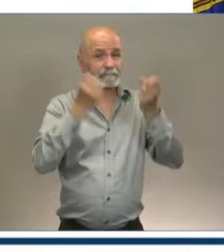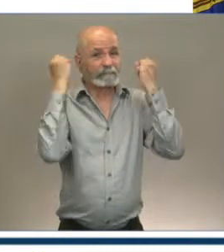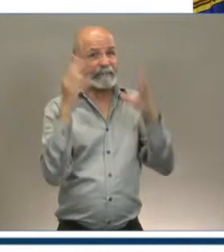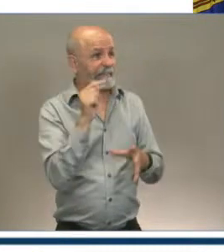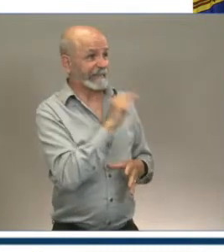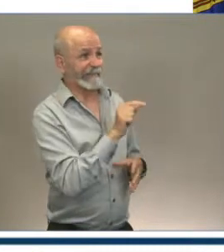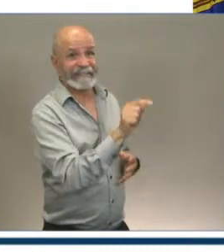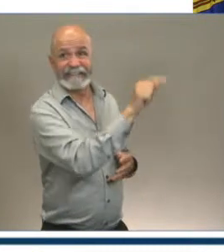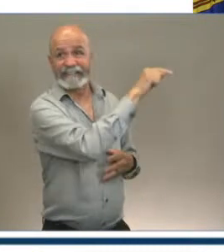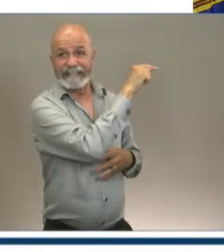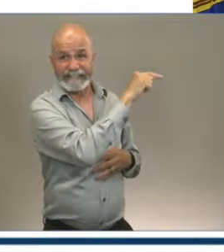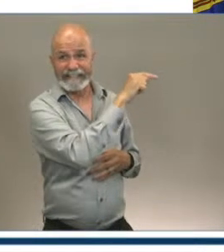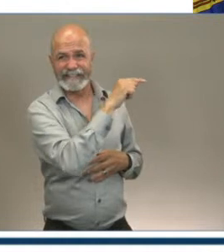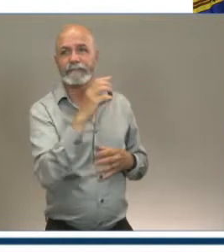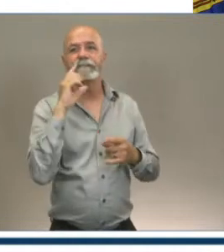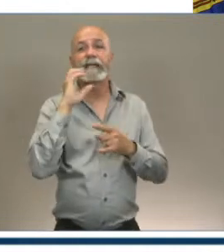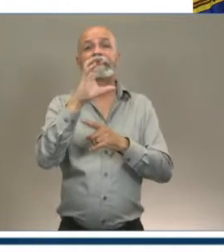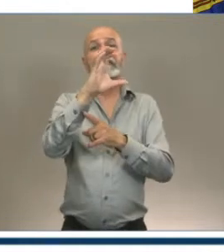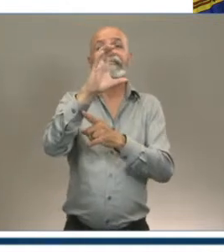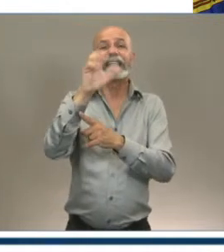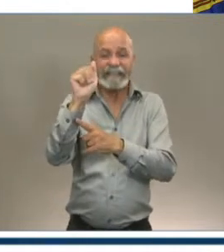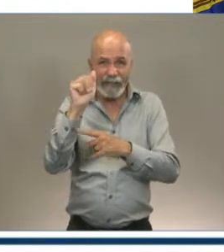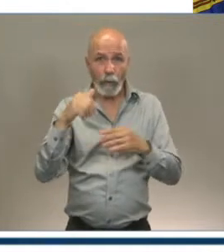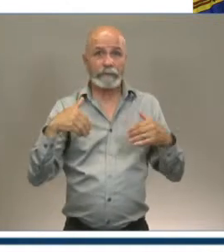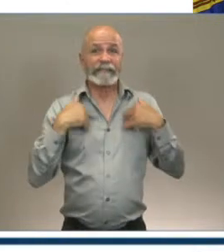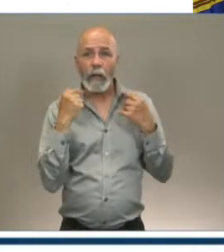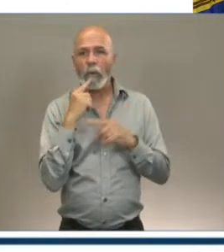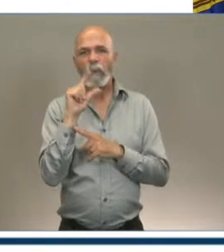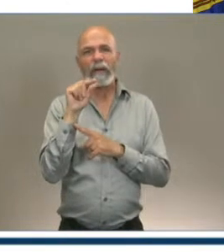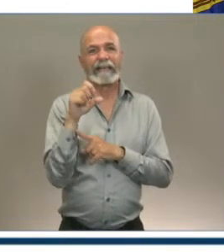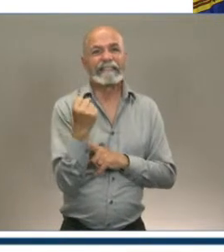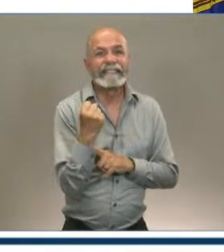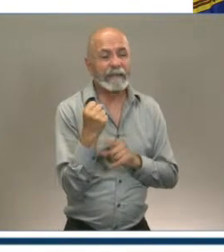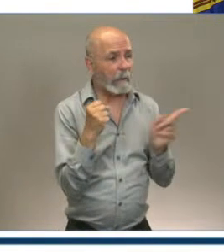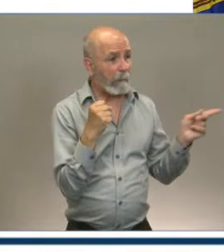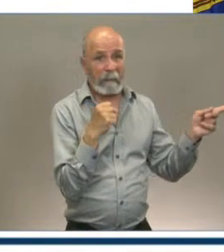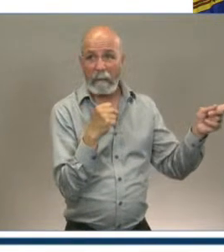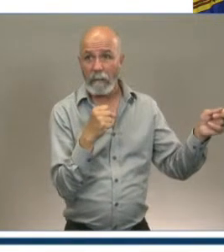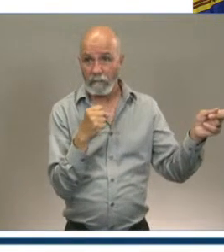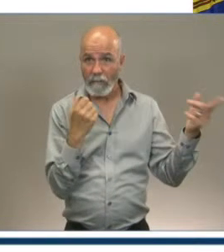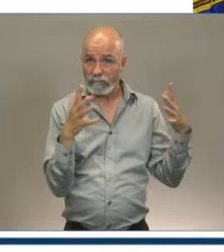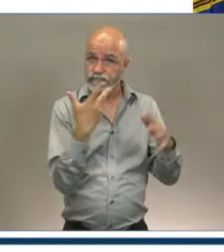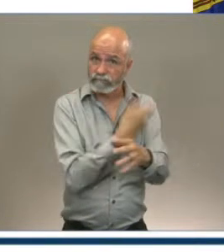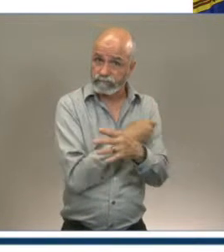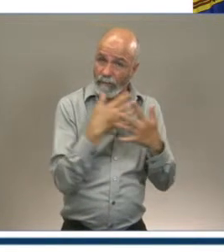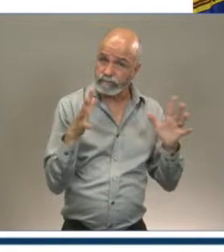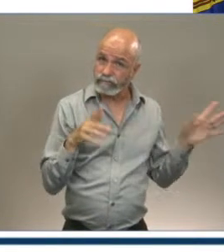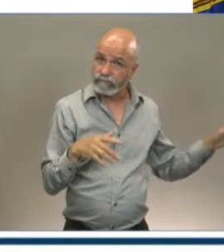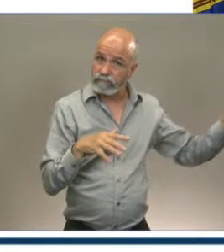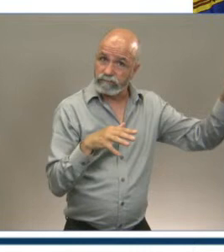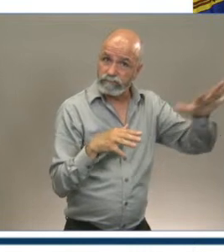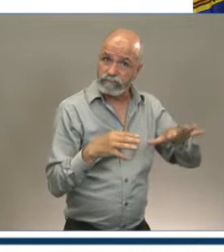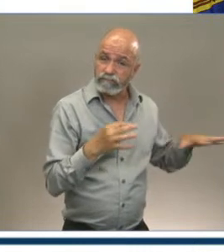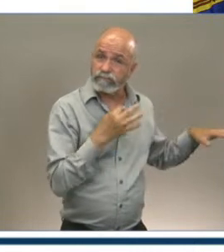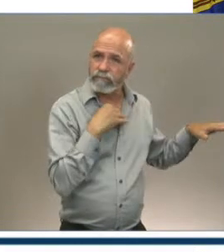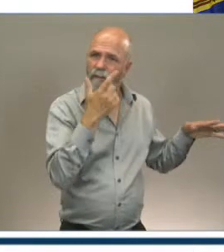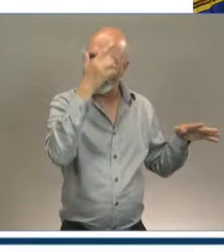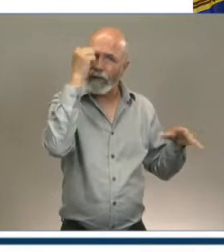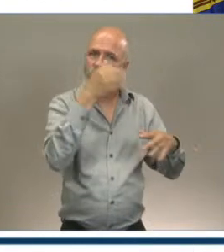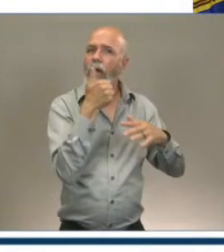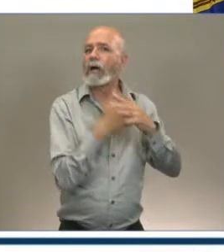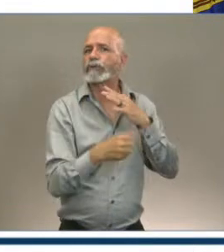CCAs who are younger in their early 20s, age groups that haven't opened yet. Are those people already vaccinated as healthcare workers, or will they be